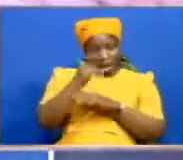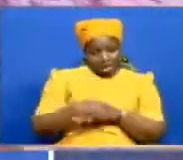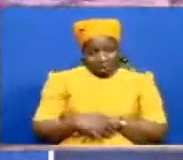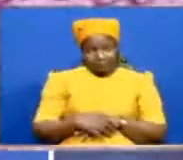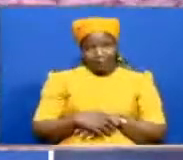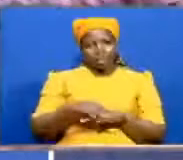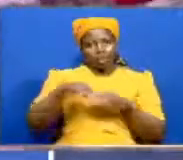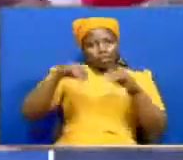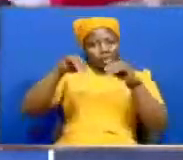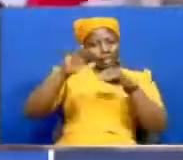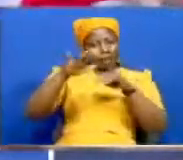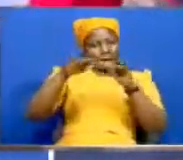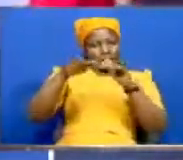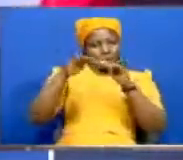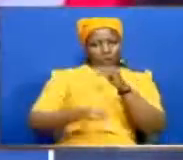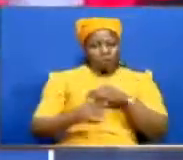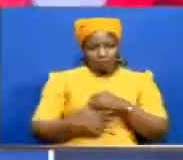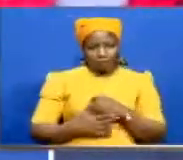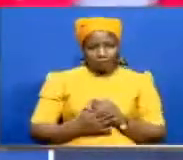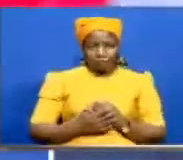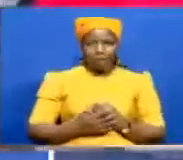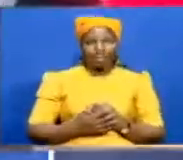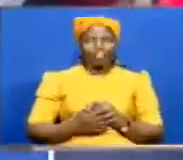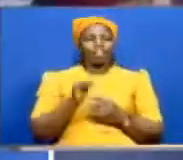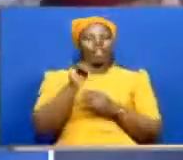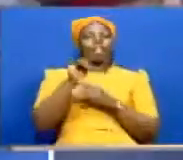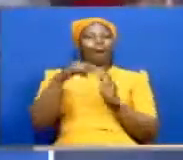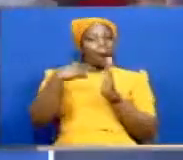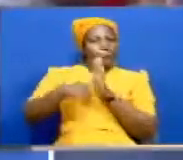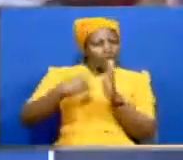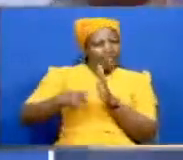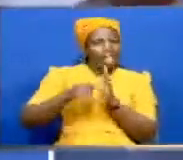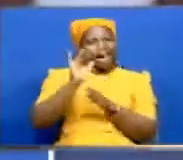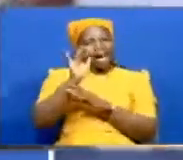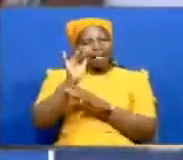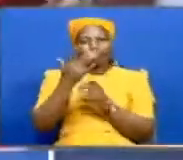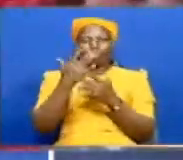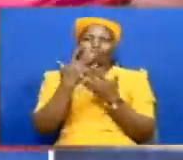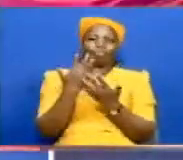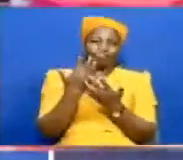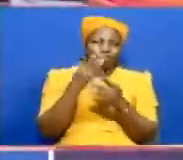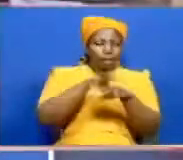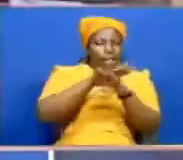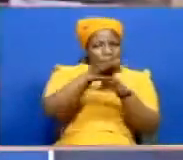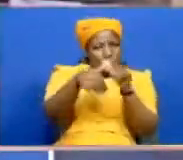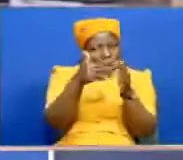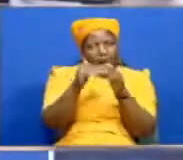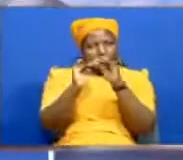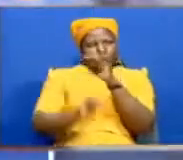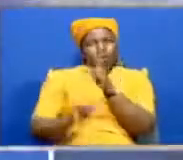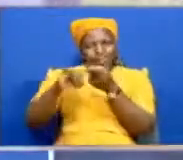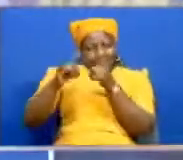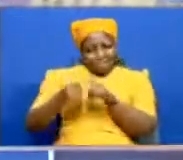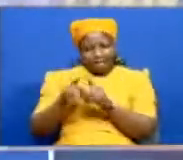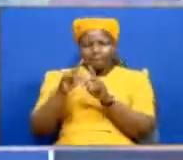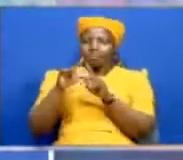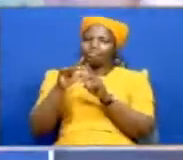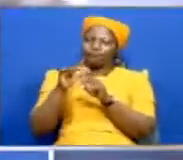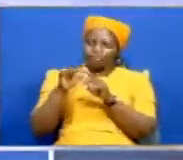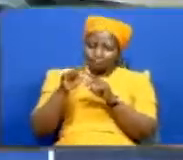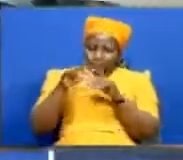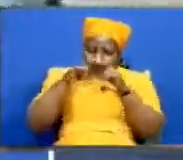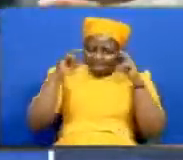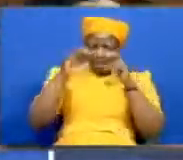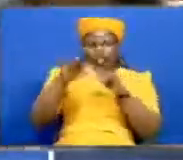masks. The manufacturers are required to recall all the substandard masks from the market and institute corrective actions